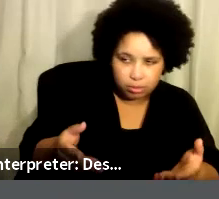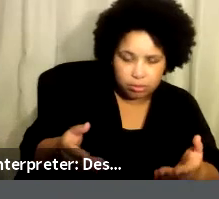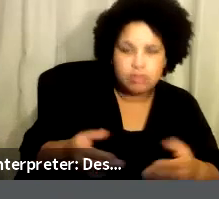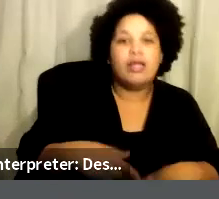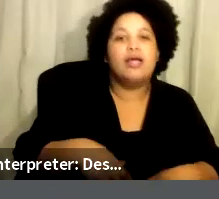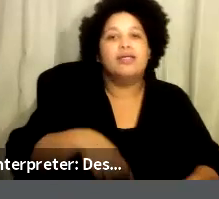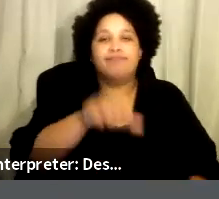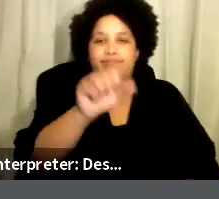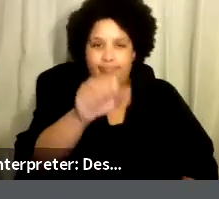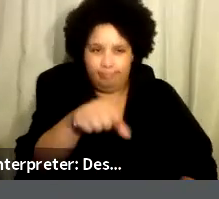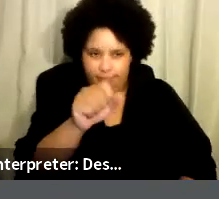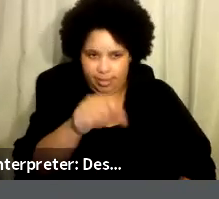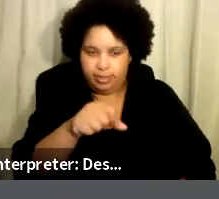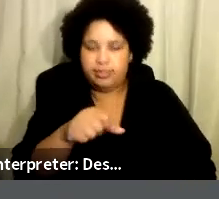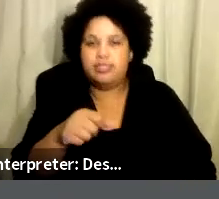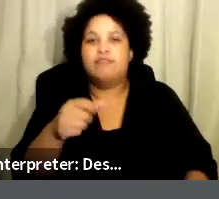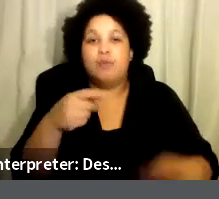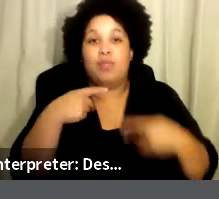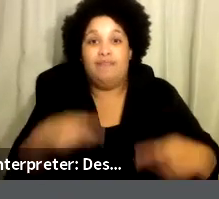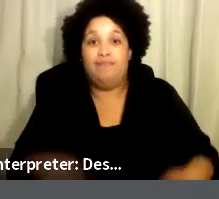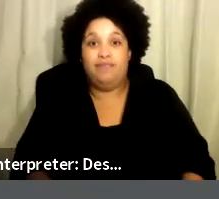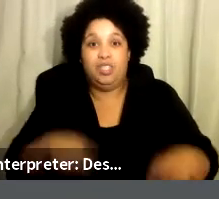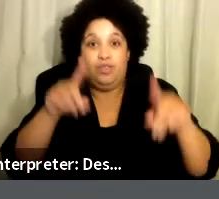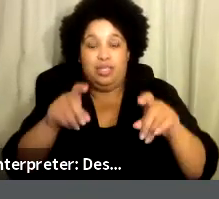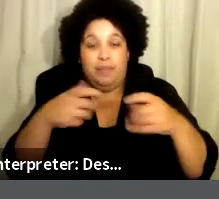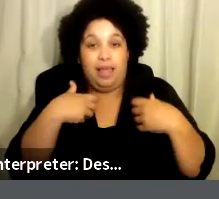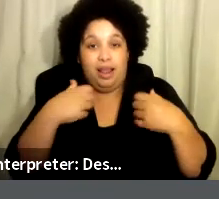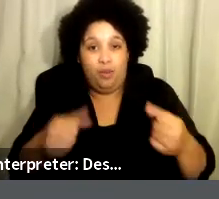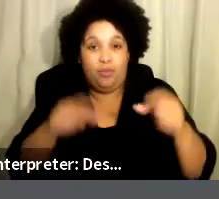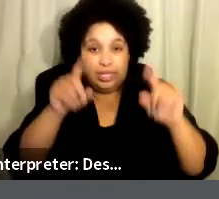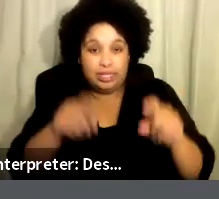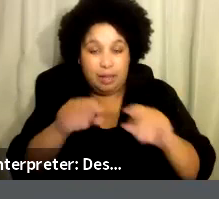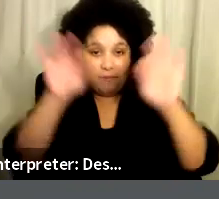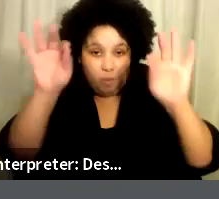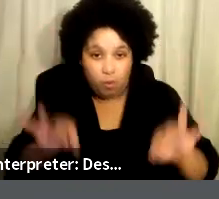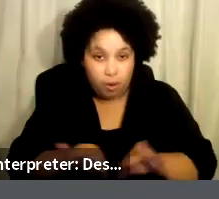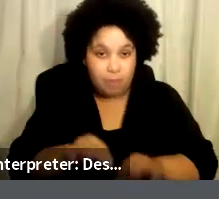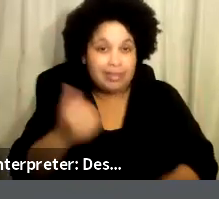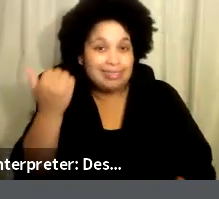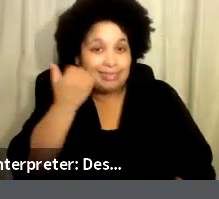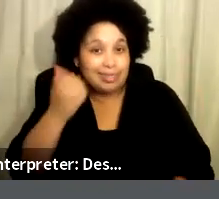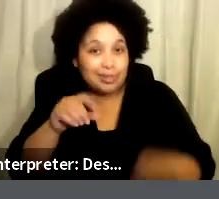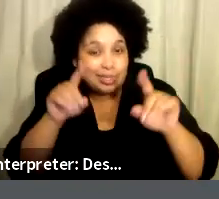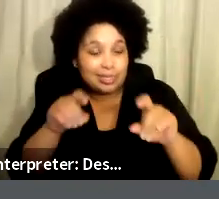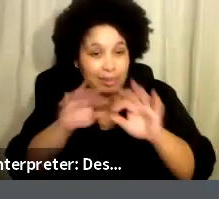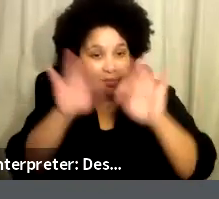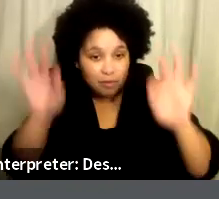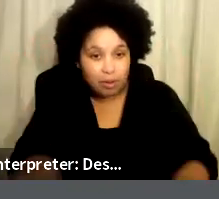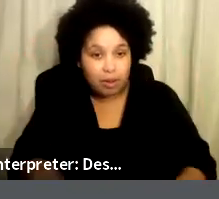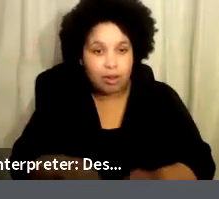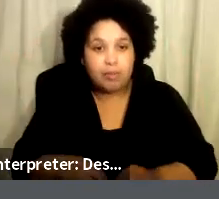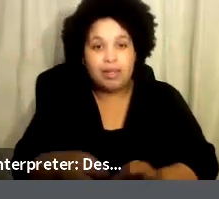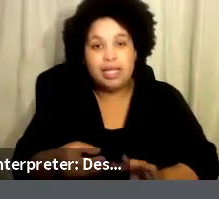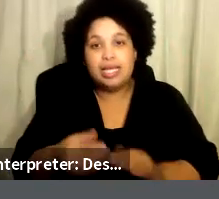Yes, so health, the physical exam, the health exam form, and the dental exam form, we can use if they are within the